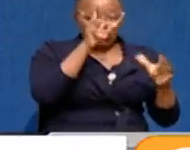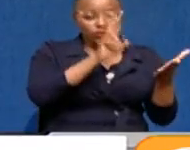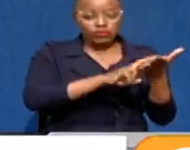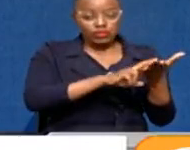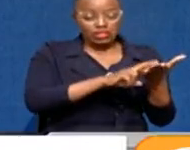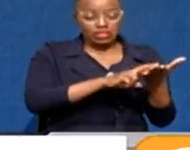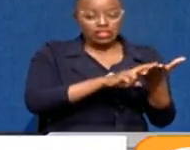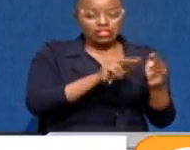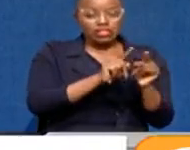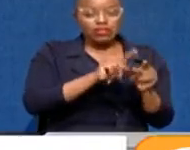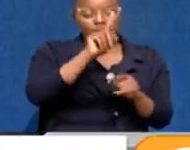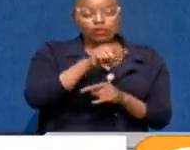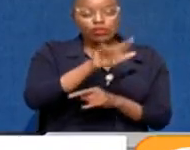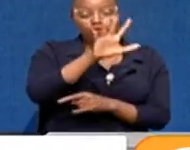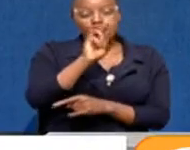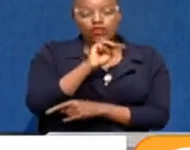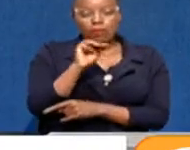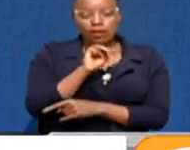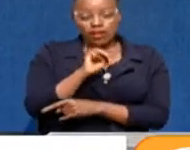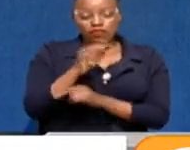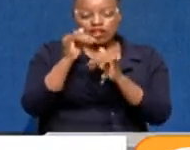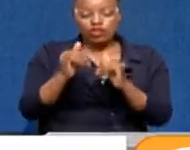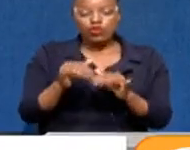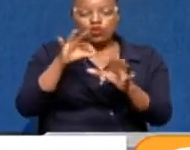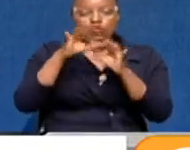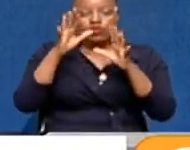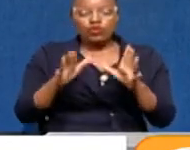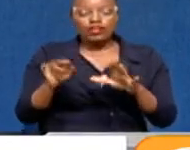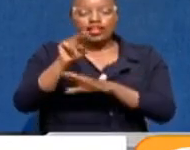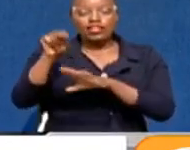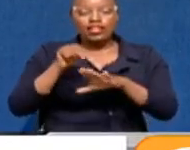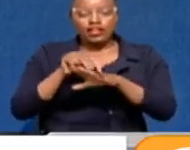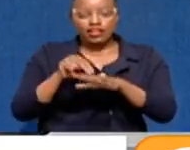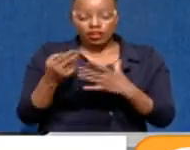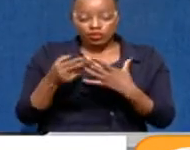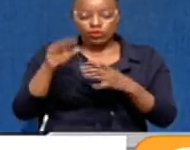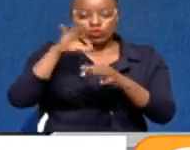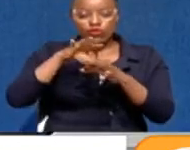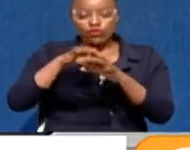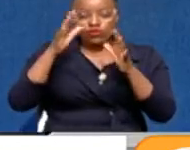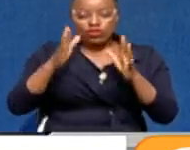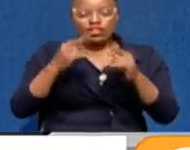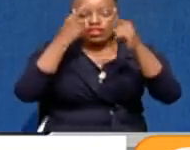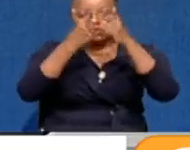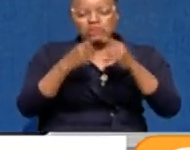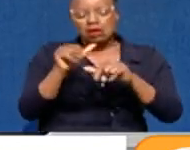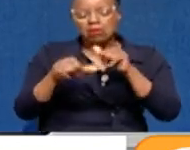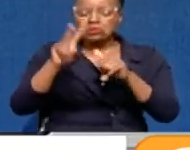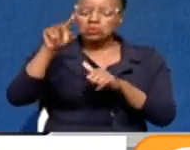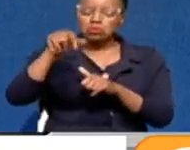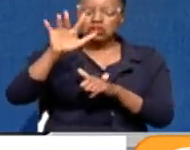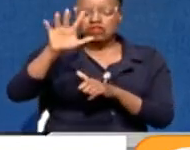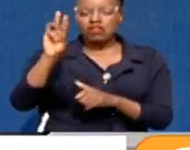drive resulted in 1.5 million new entrants in the national roll of voters. That is a total of about